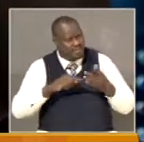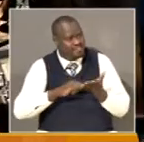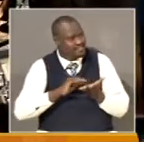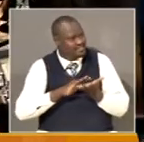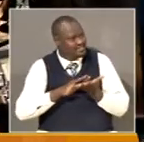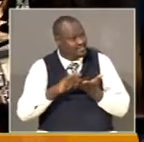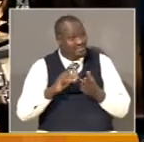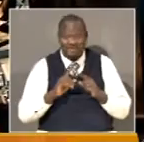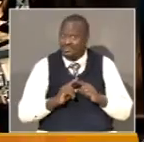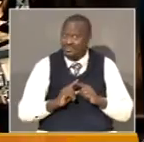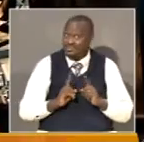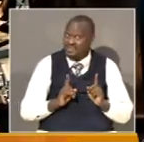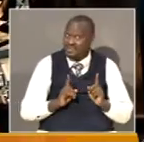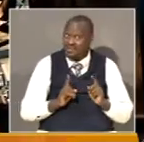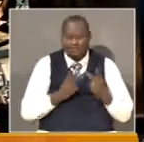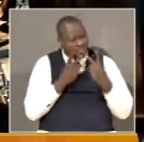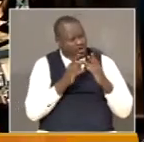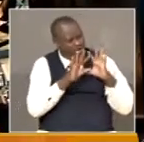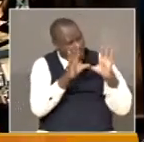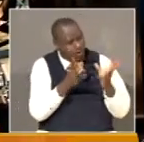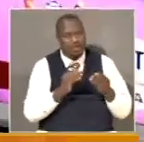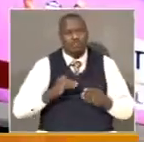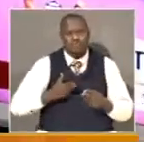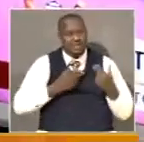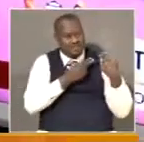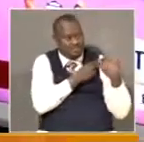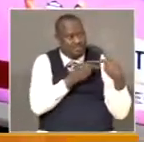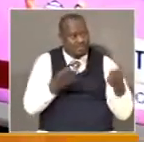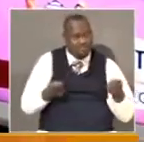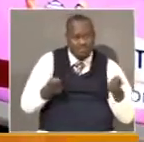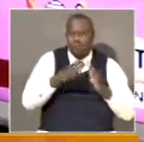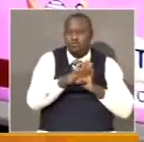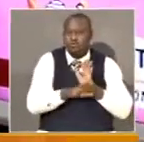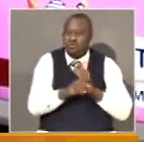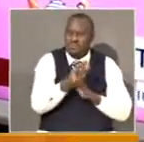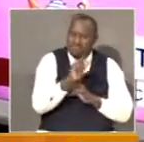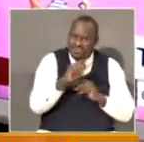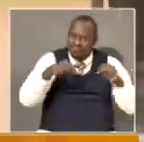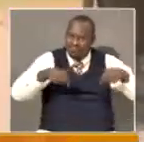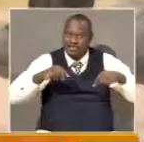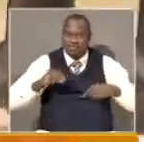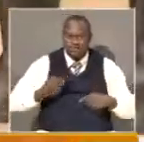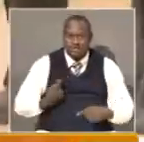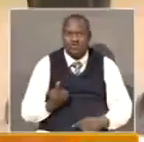a unique, different day, with an all-women crew taking charge of production and transmission of programs.